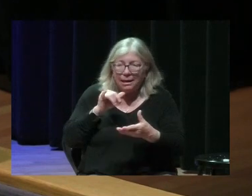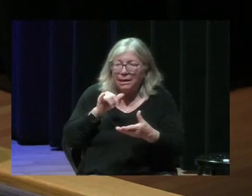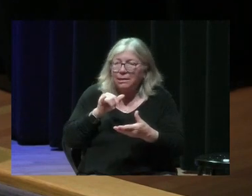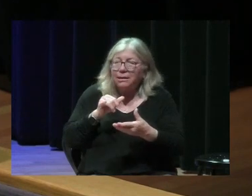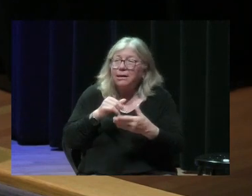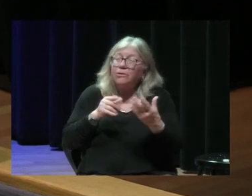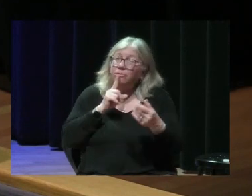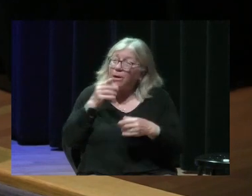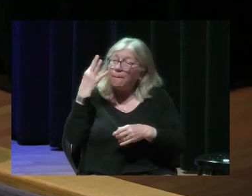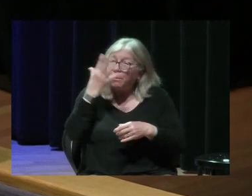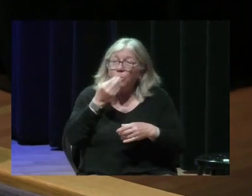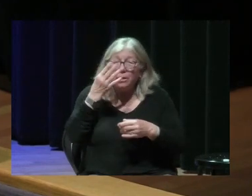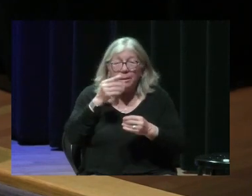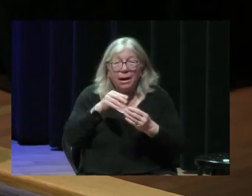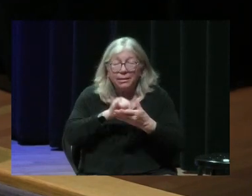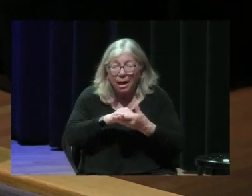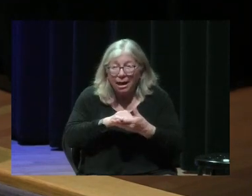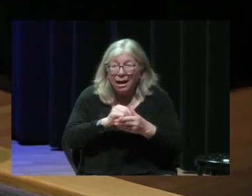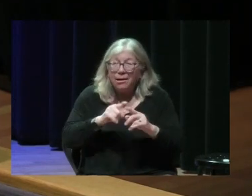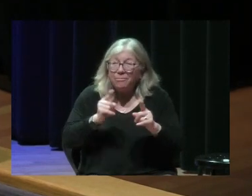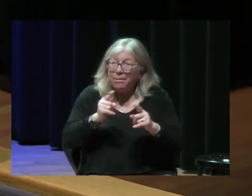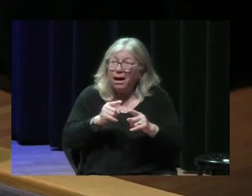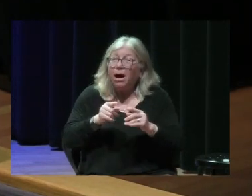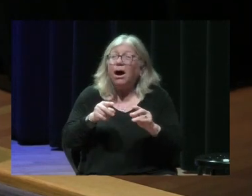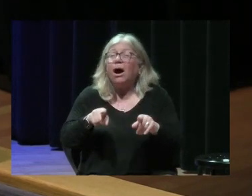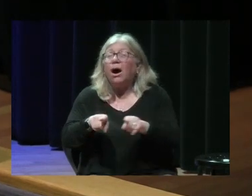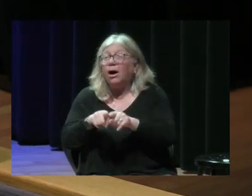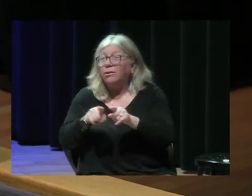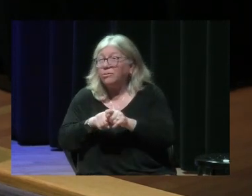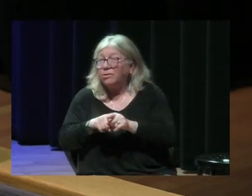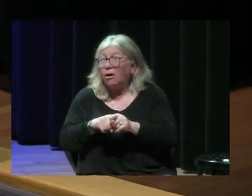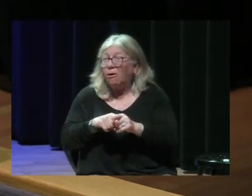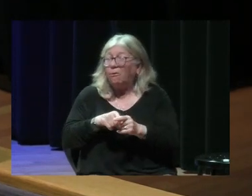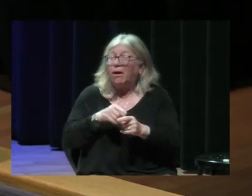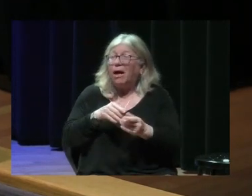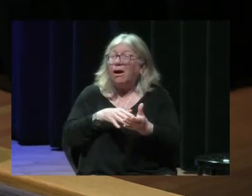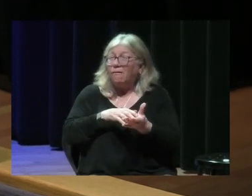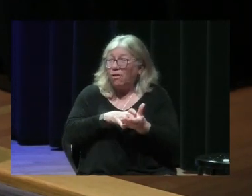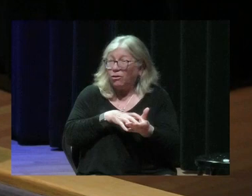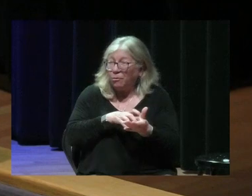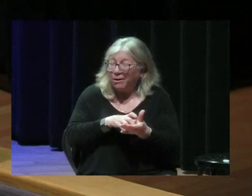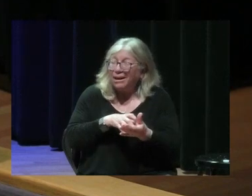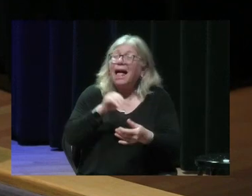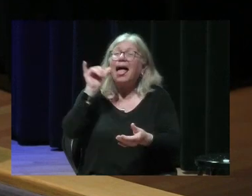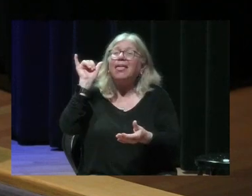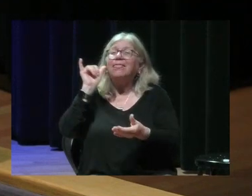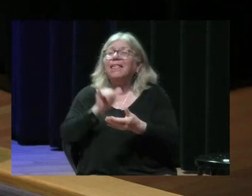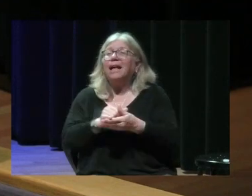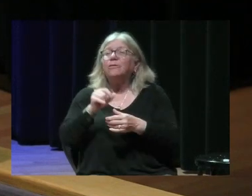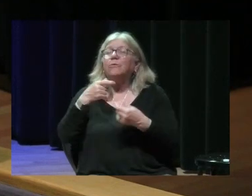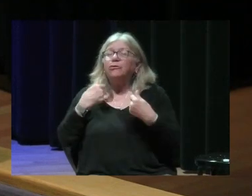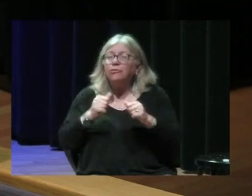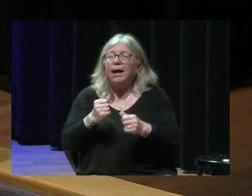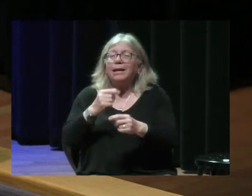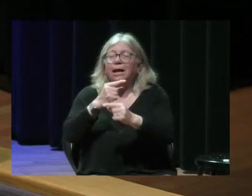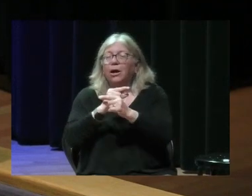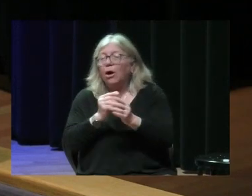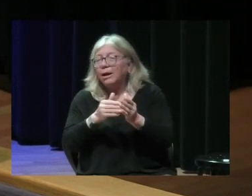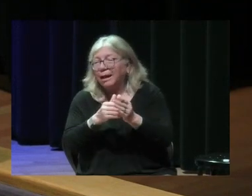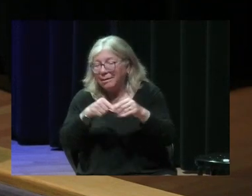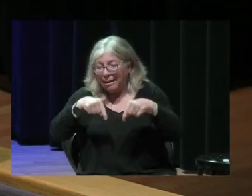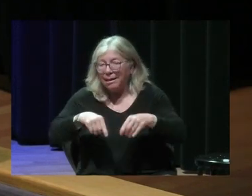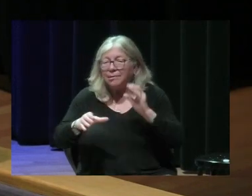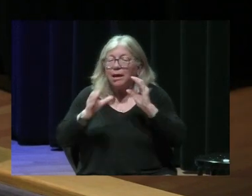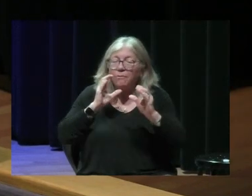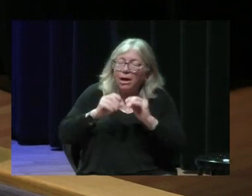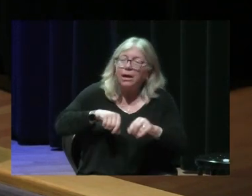there's a real beauty in that, but there's a real vulnerability too. And that's what we're trying to guard against in these conversations in a lot of different places with